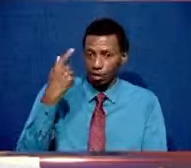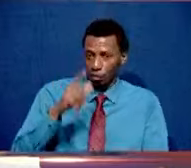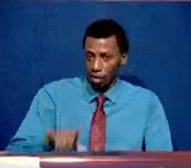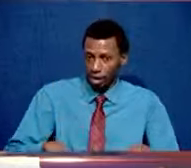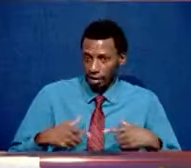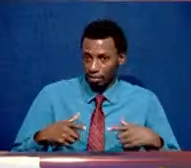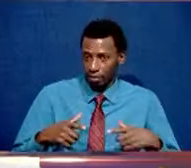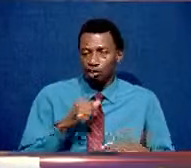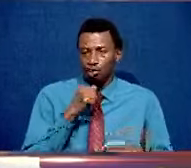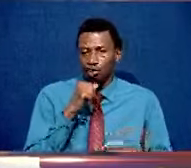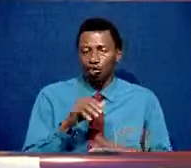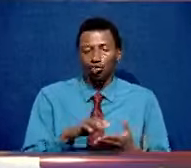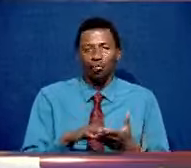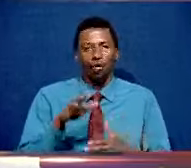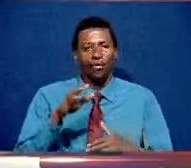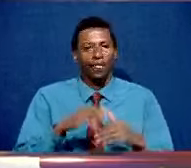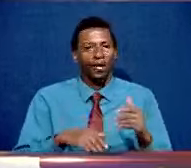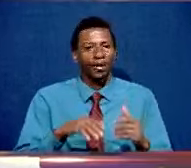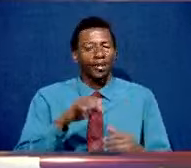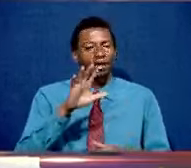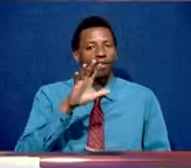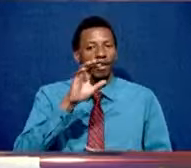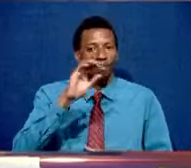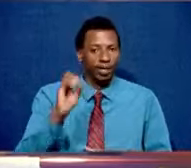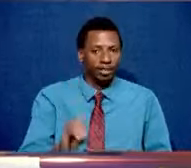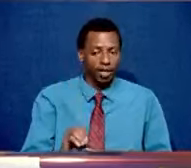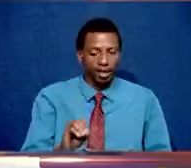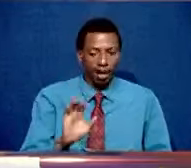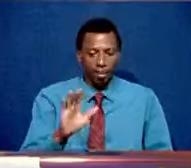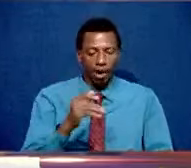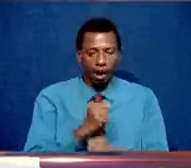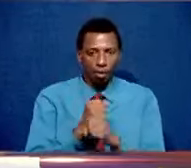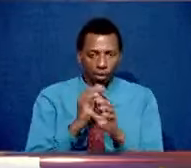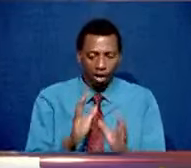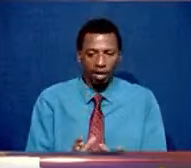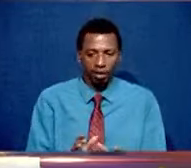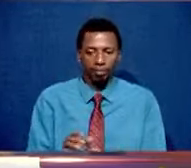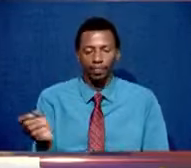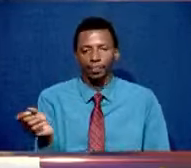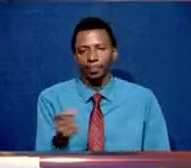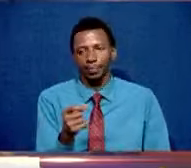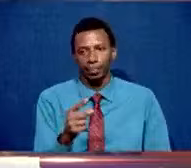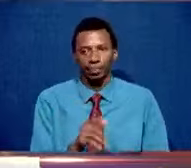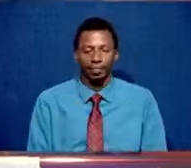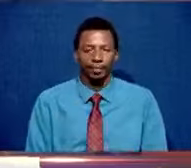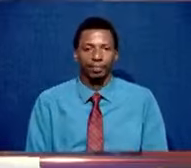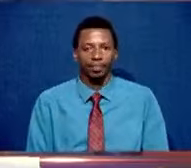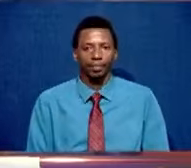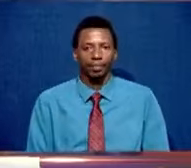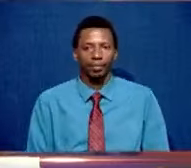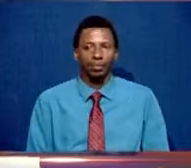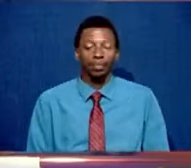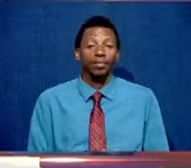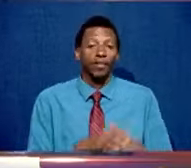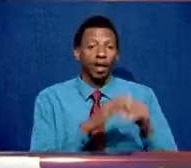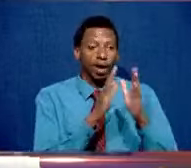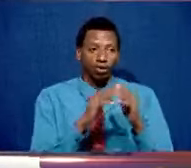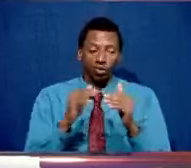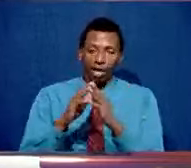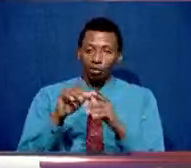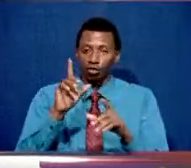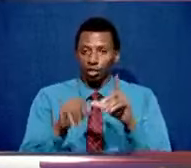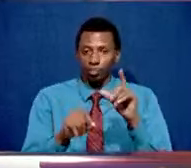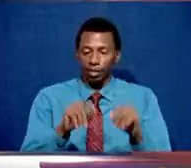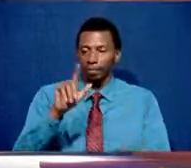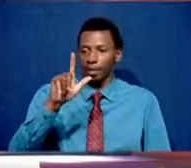exceeding 5% of the employees' monthly gross earnings. Second, Mr. Speaker, the affordable housing levy and pay